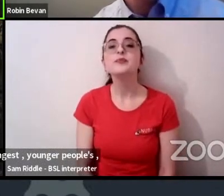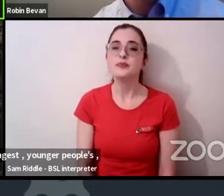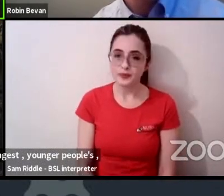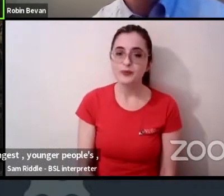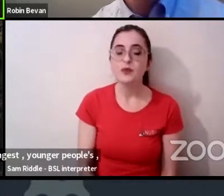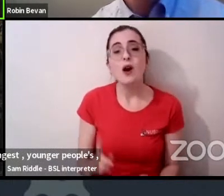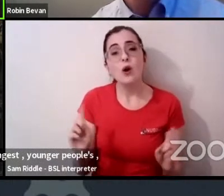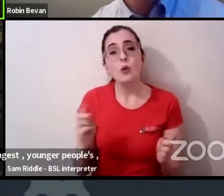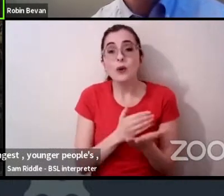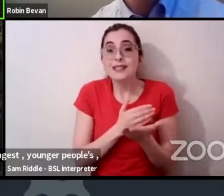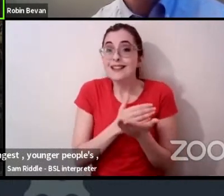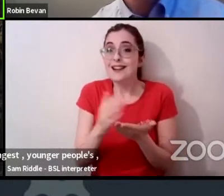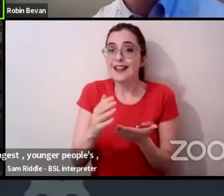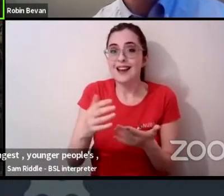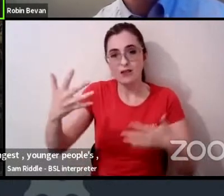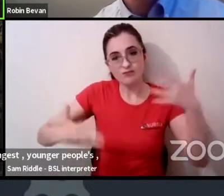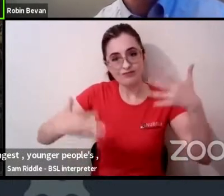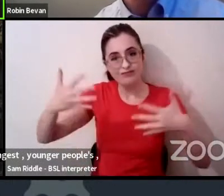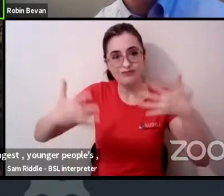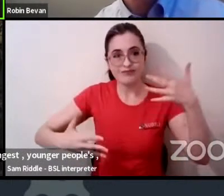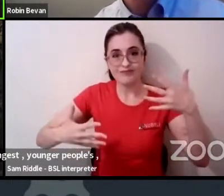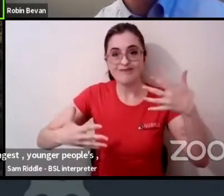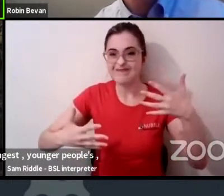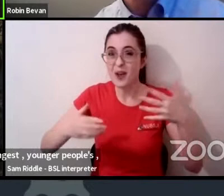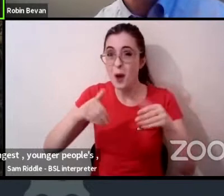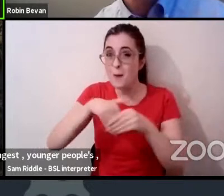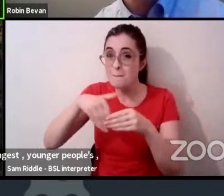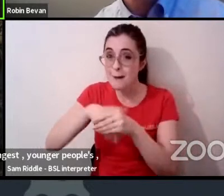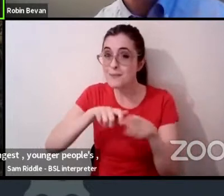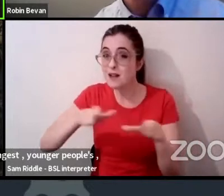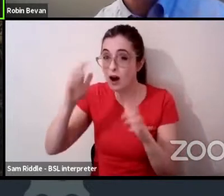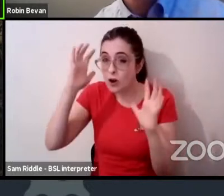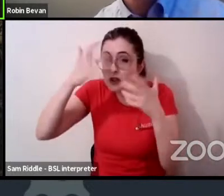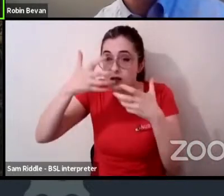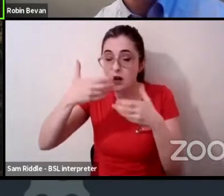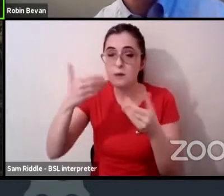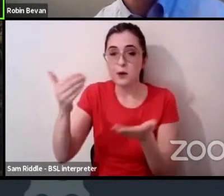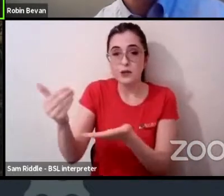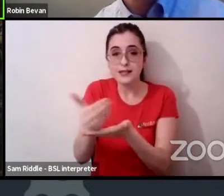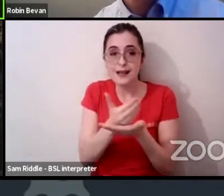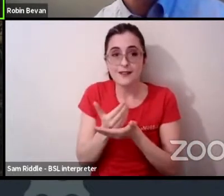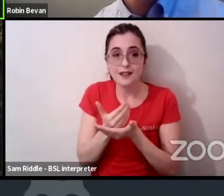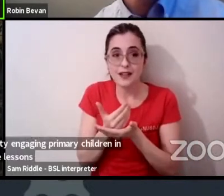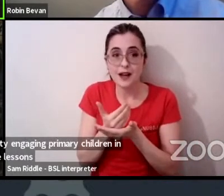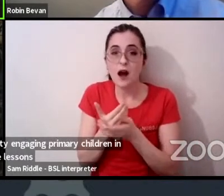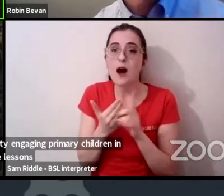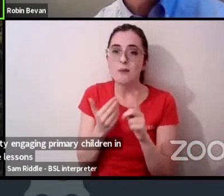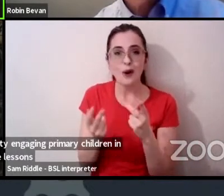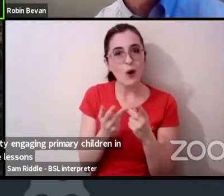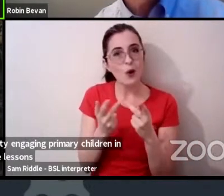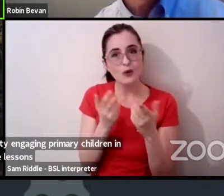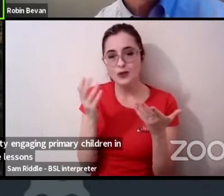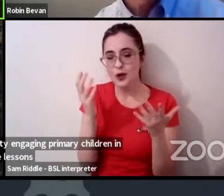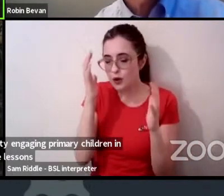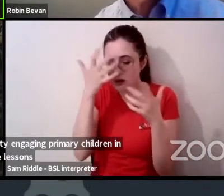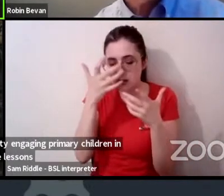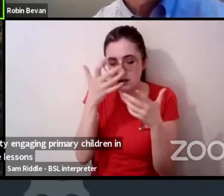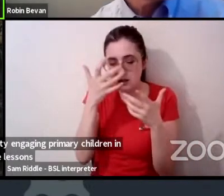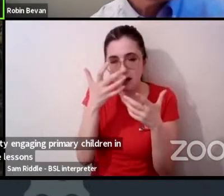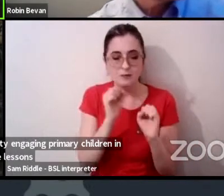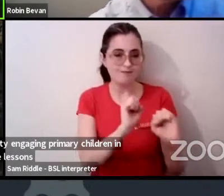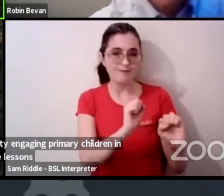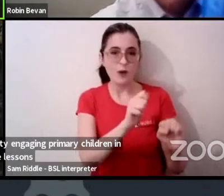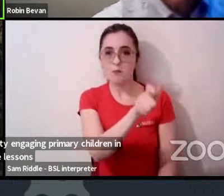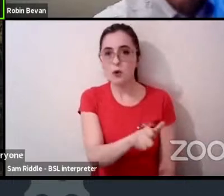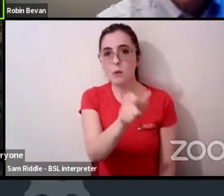Kevin has said, is that whilst members are really concerned about safety, they are also really concerned about their pupils,